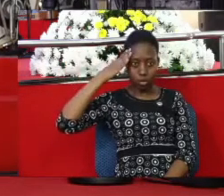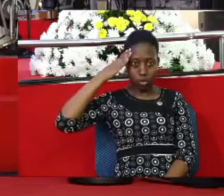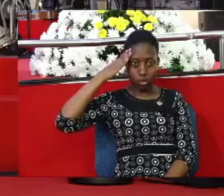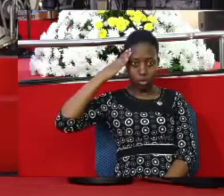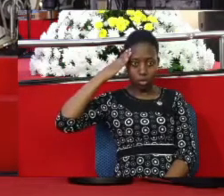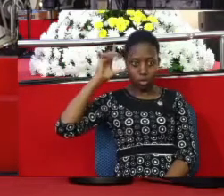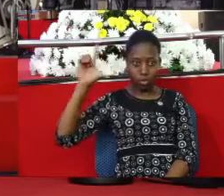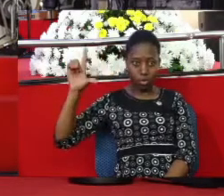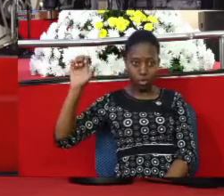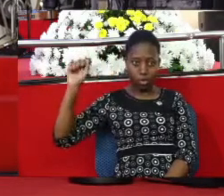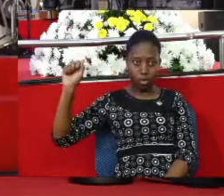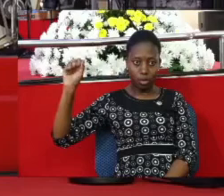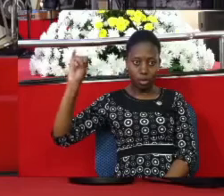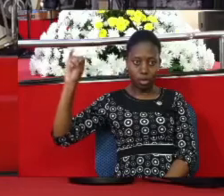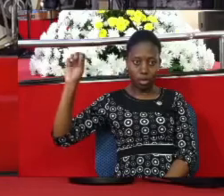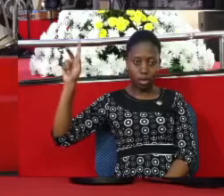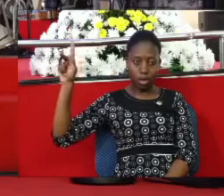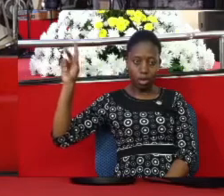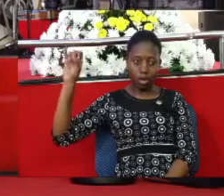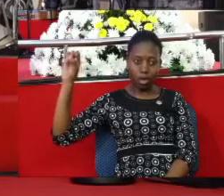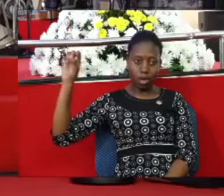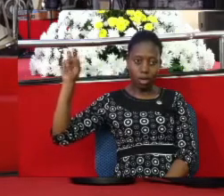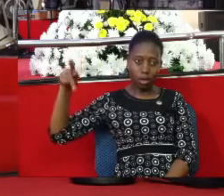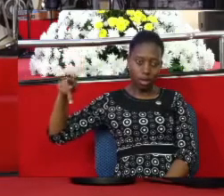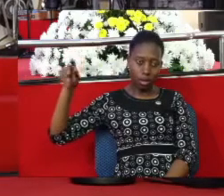says, Ero, Ero, Ero.